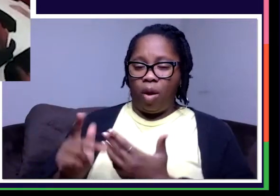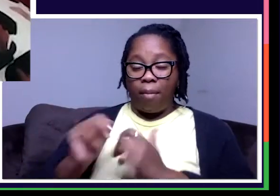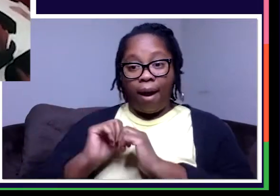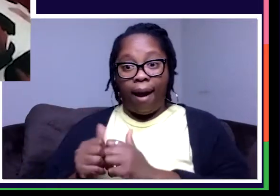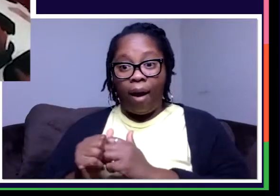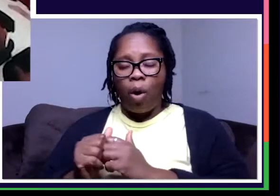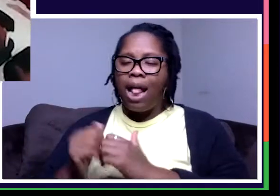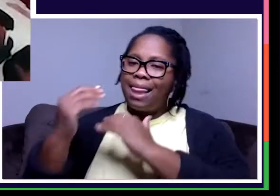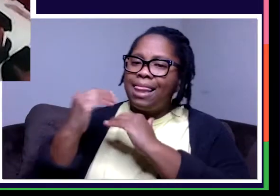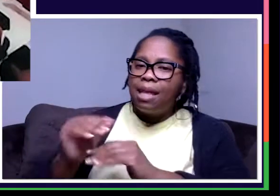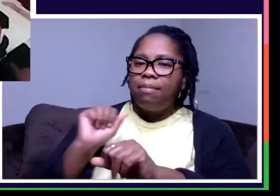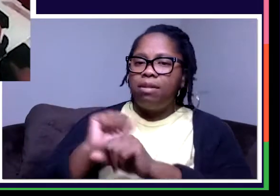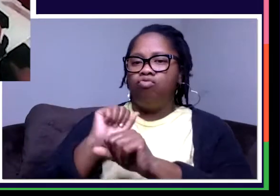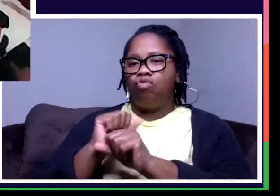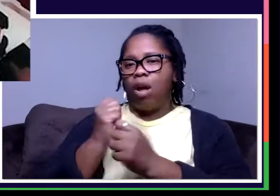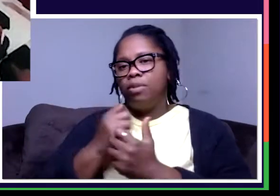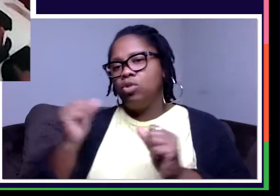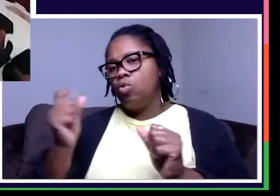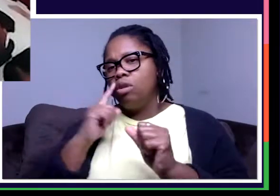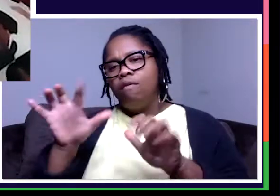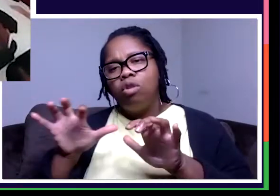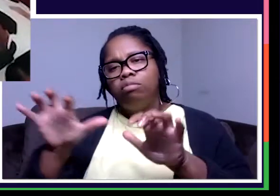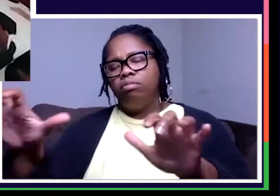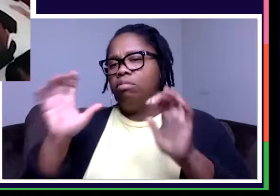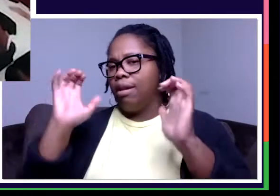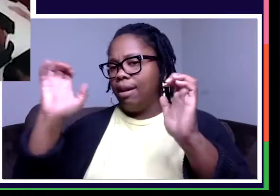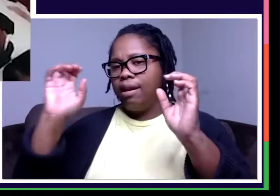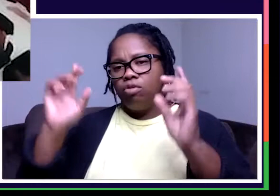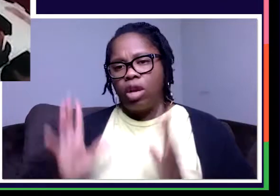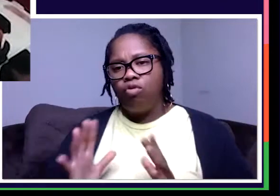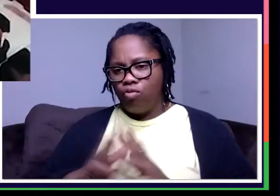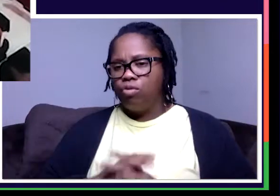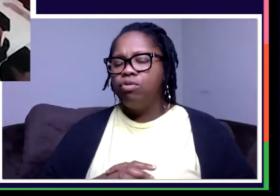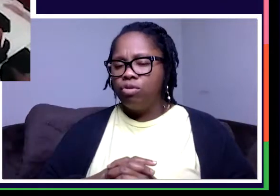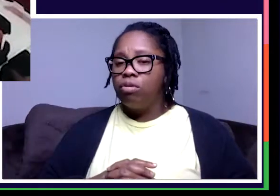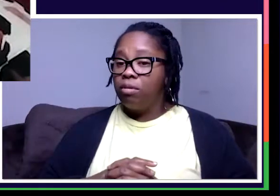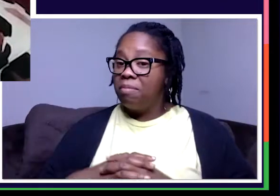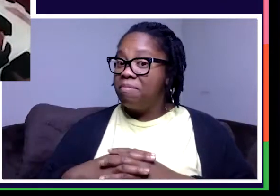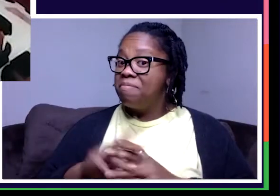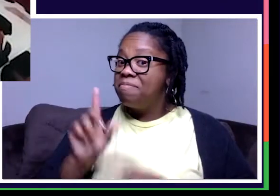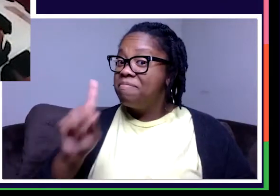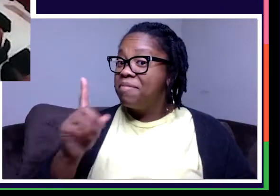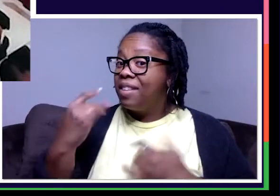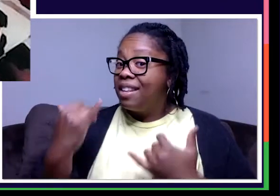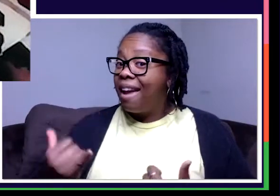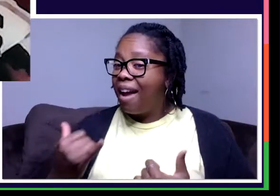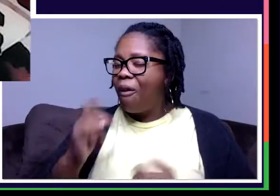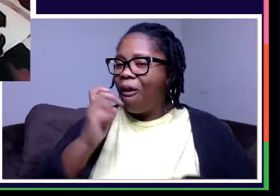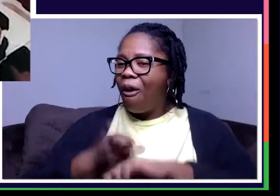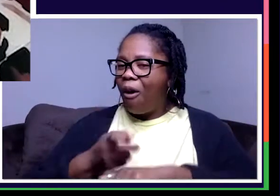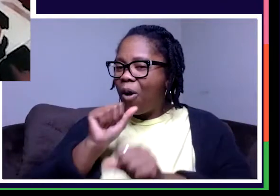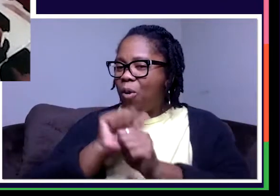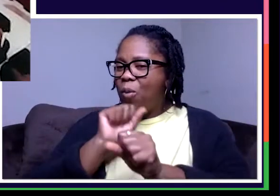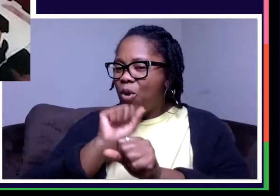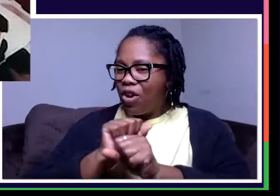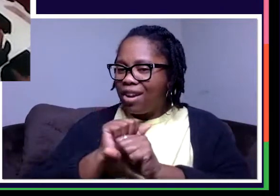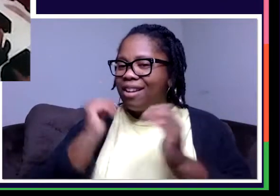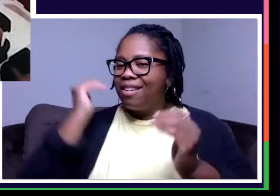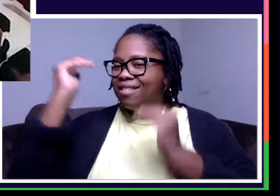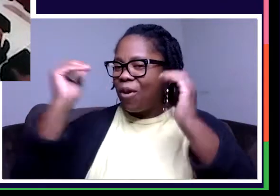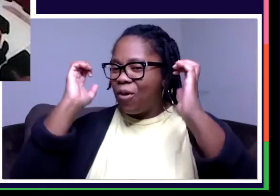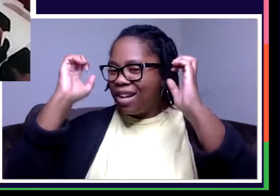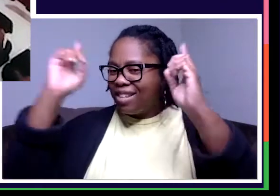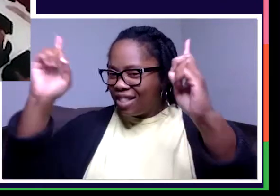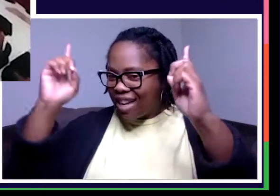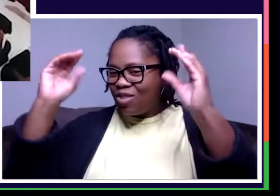DACE program by limiting job security for hundreds of educators. But now our